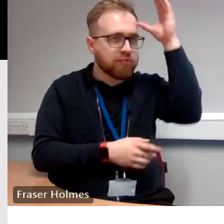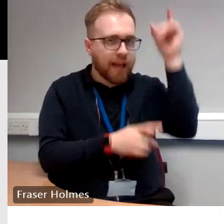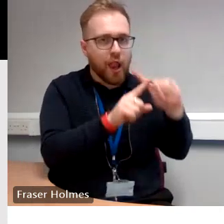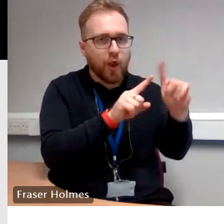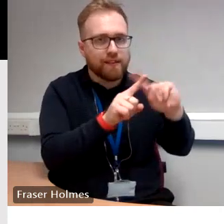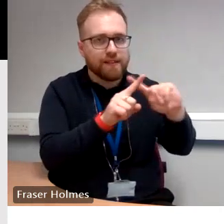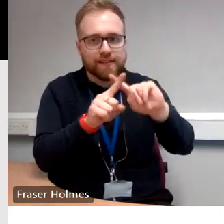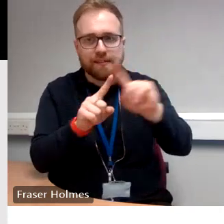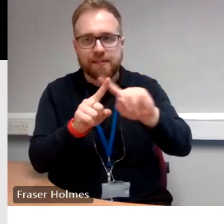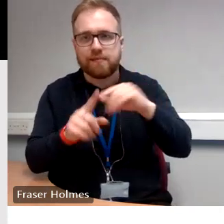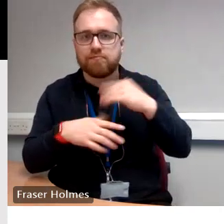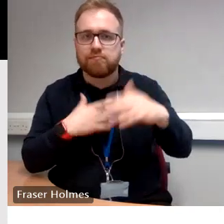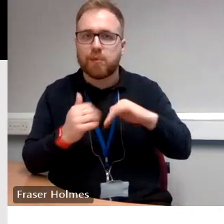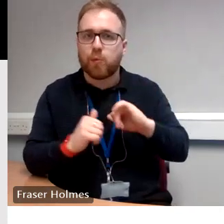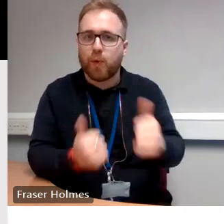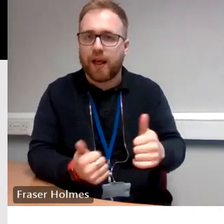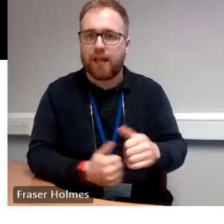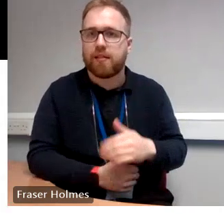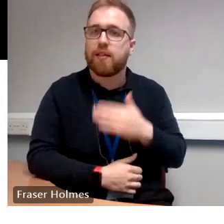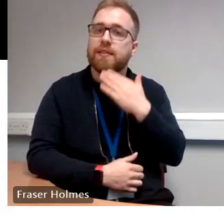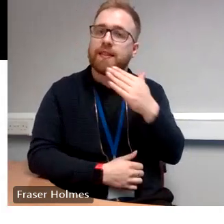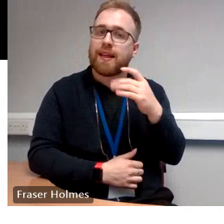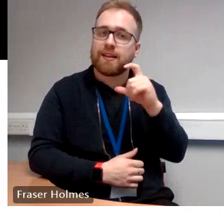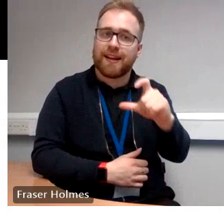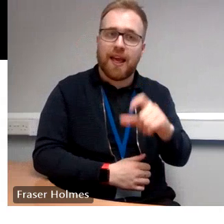it. Thanks, Claire.